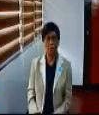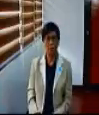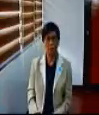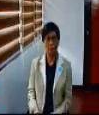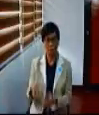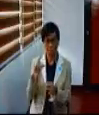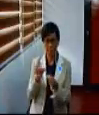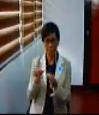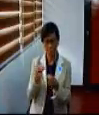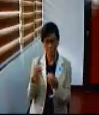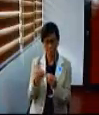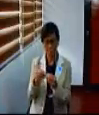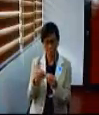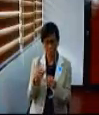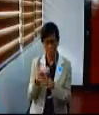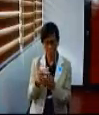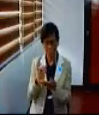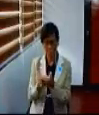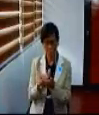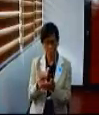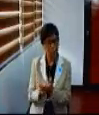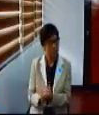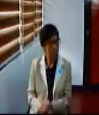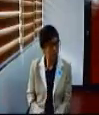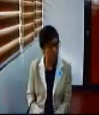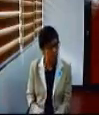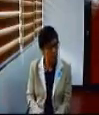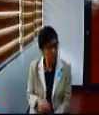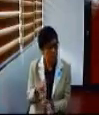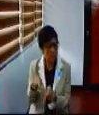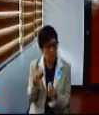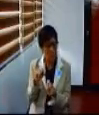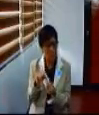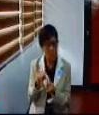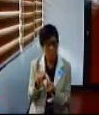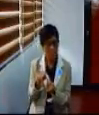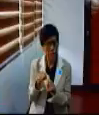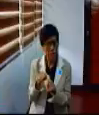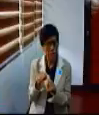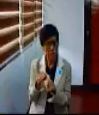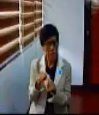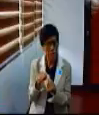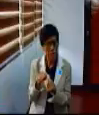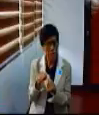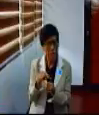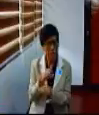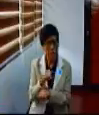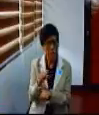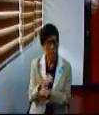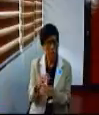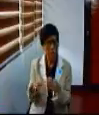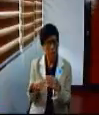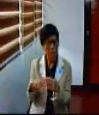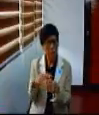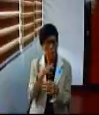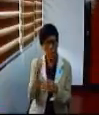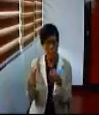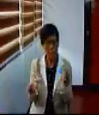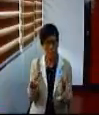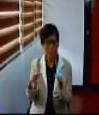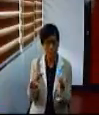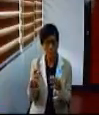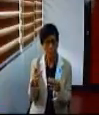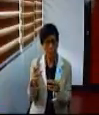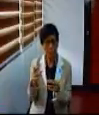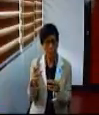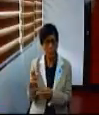elaborate more on that pillar three in regard to state-based non-judicial remedies such as NHRI, such as